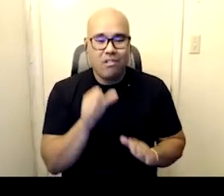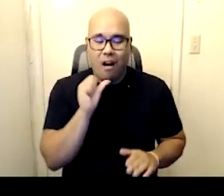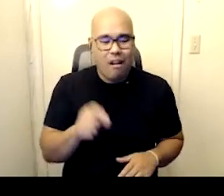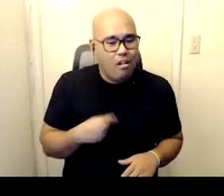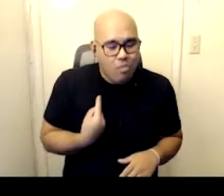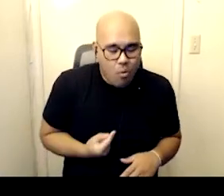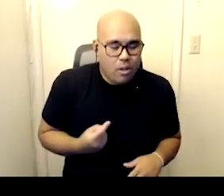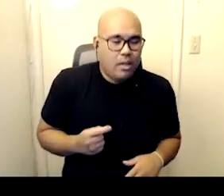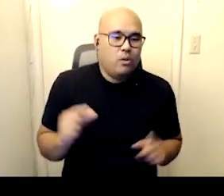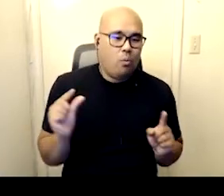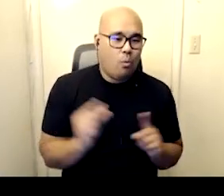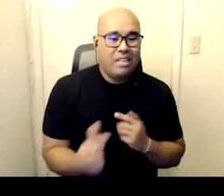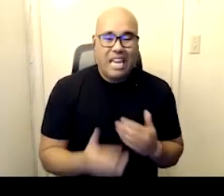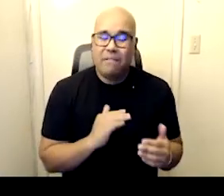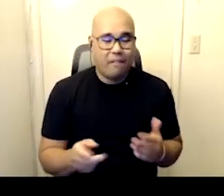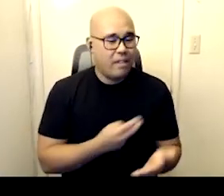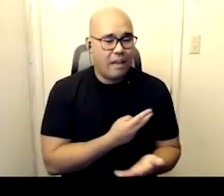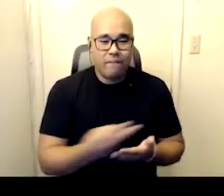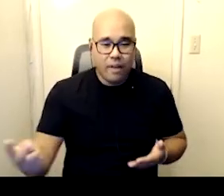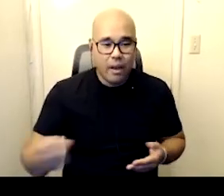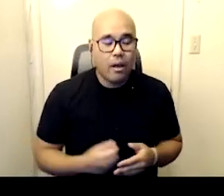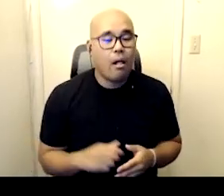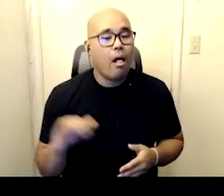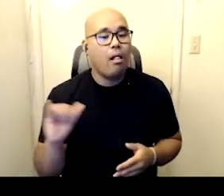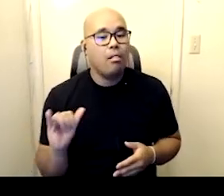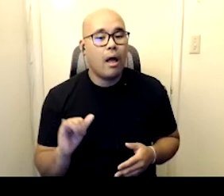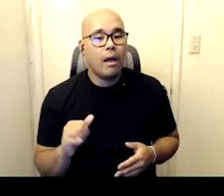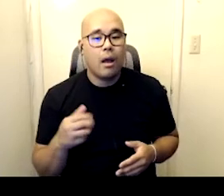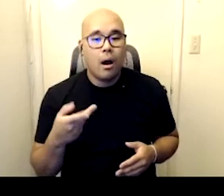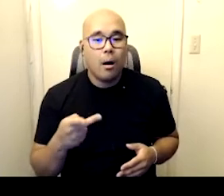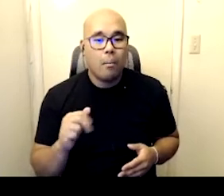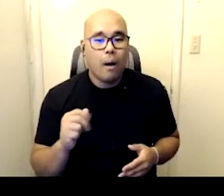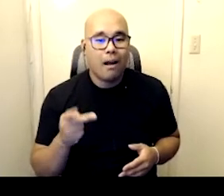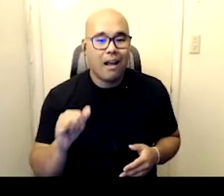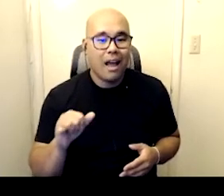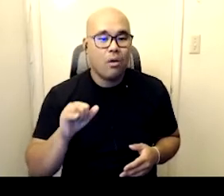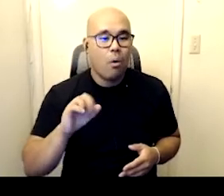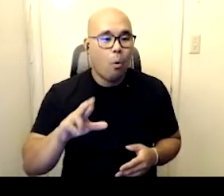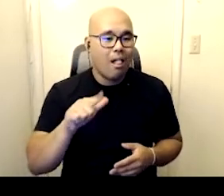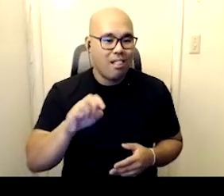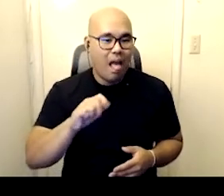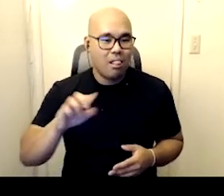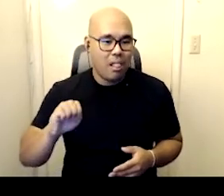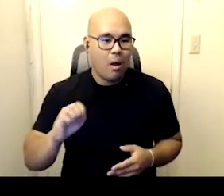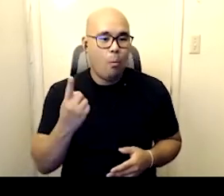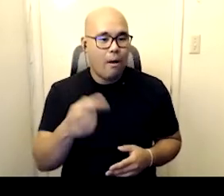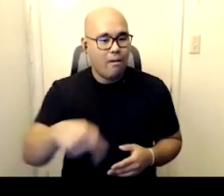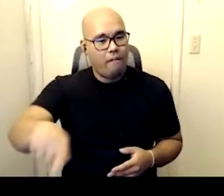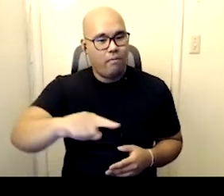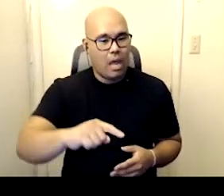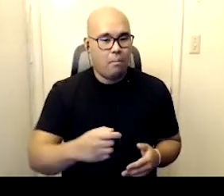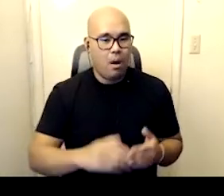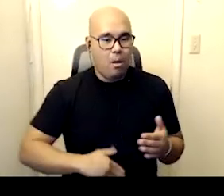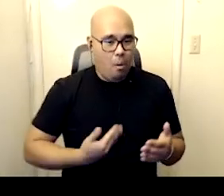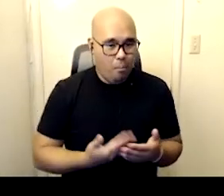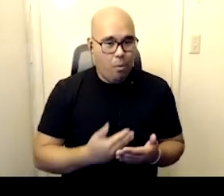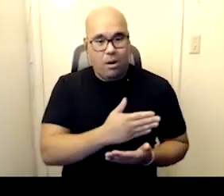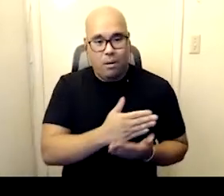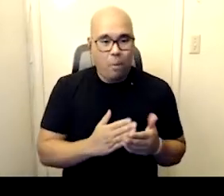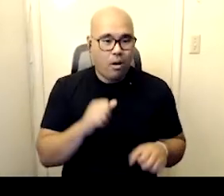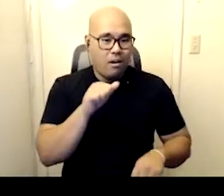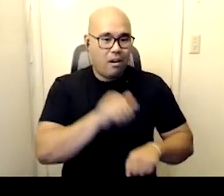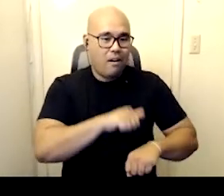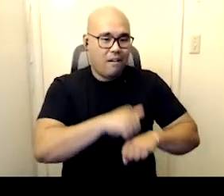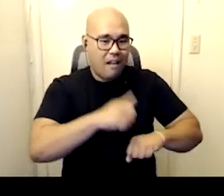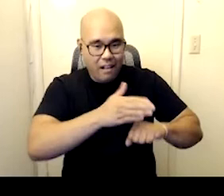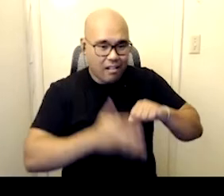words, even if they failed, like pa'akai or lele. One of them born part cliff,